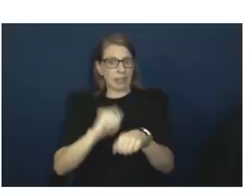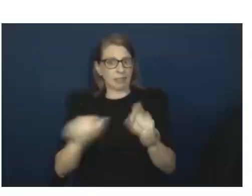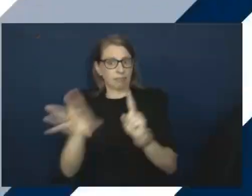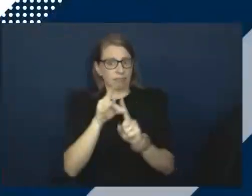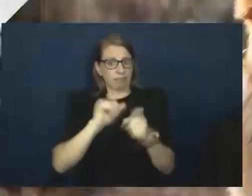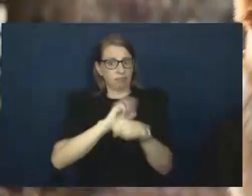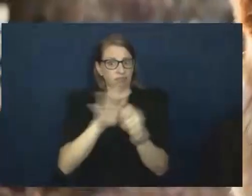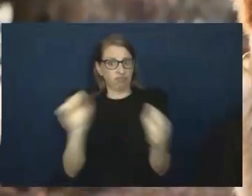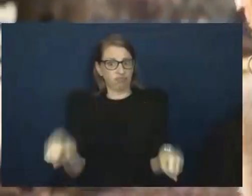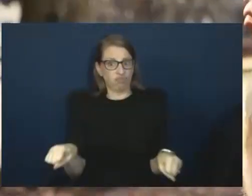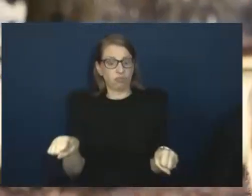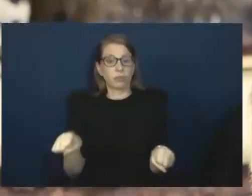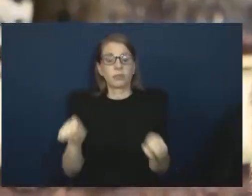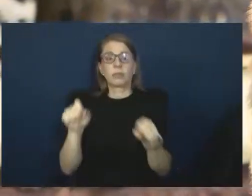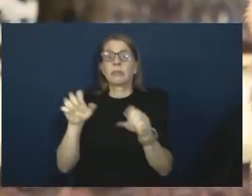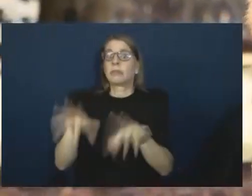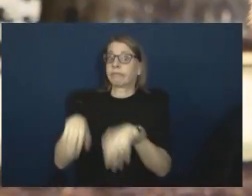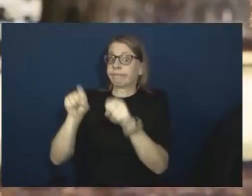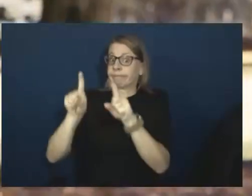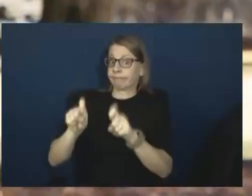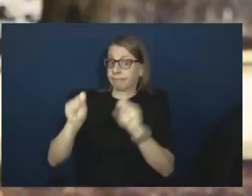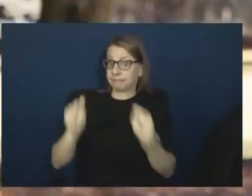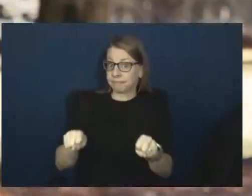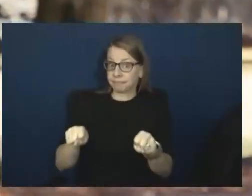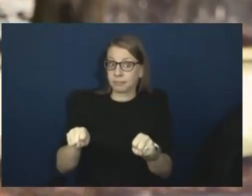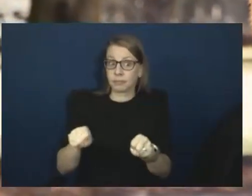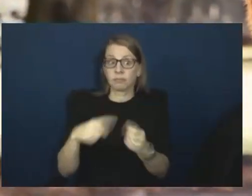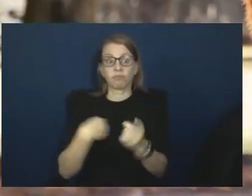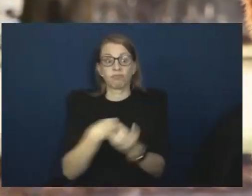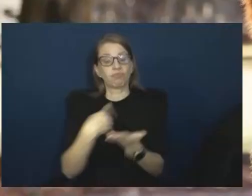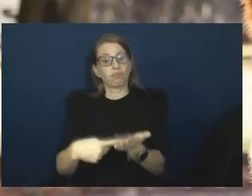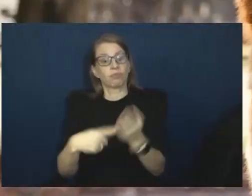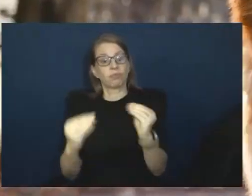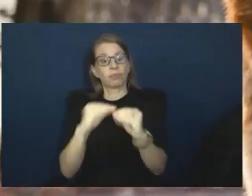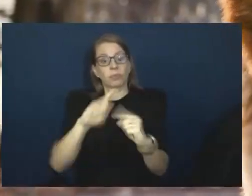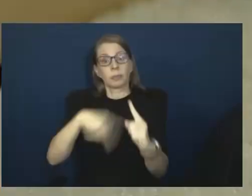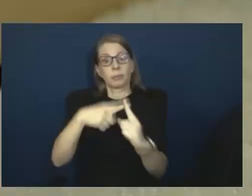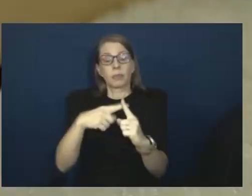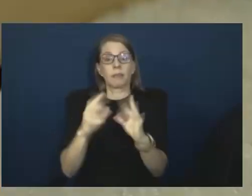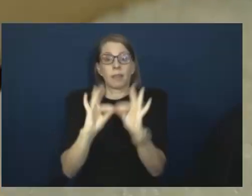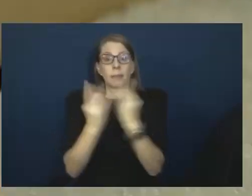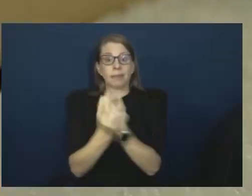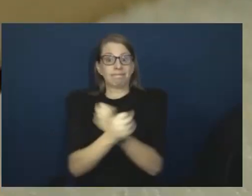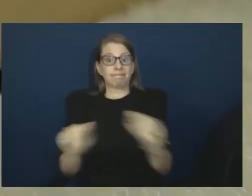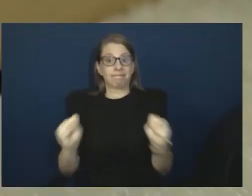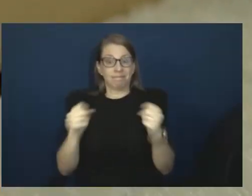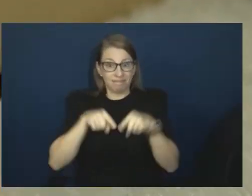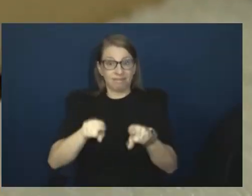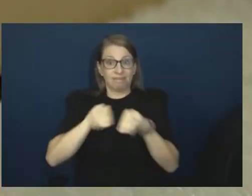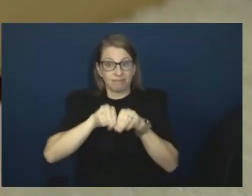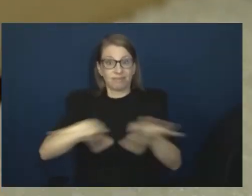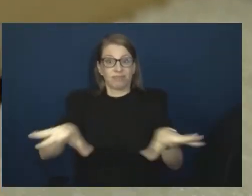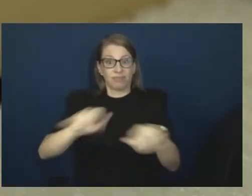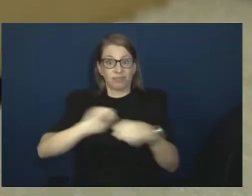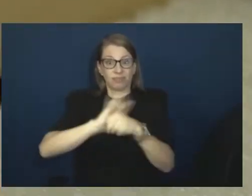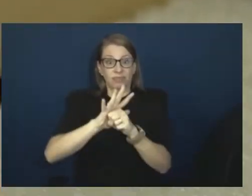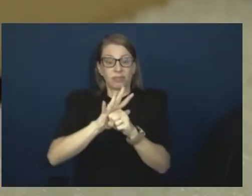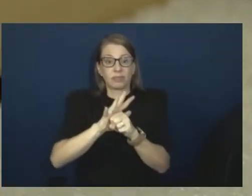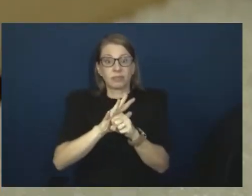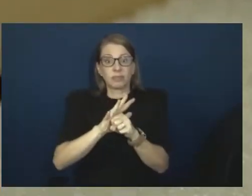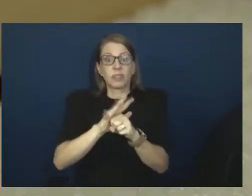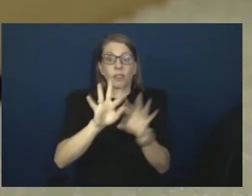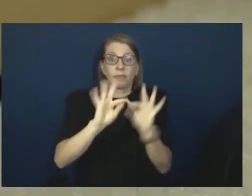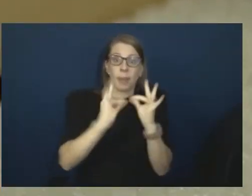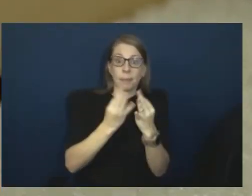they get a COVID test? We are talking more about how to keep your family safe during the surge in COVID cases, including your beloved pets. So we're going to hear from